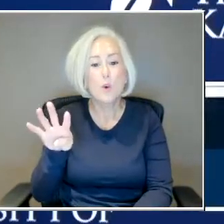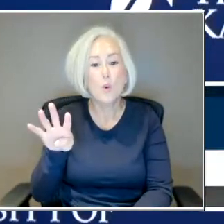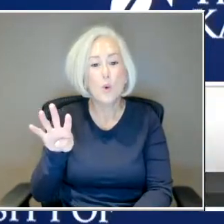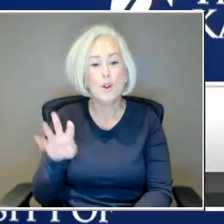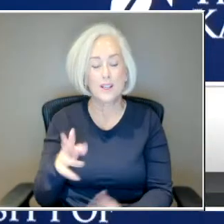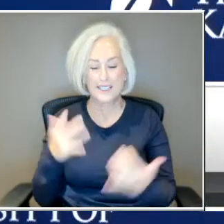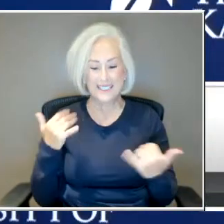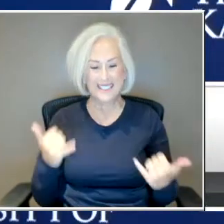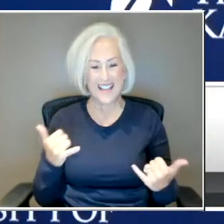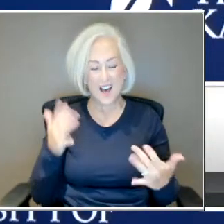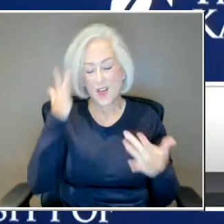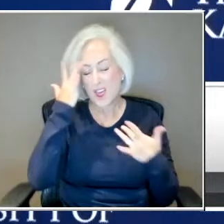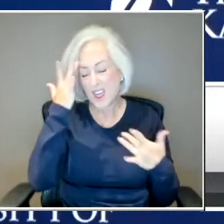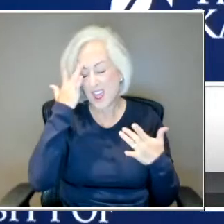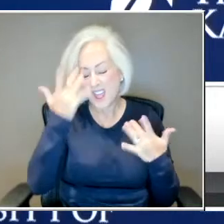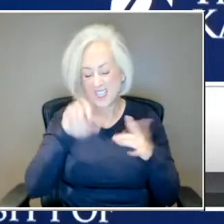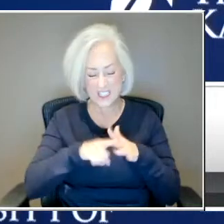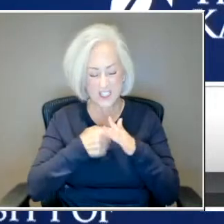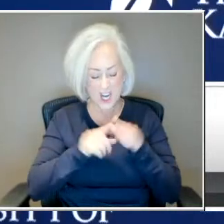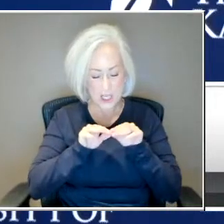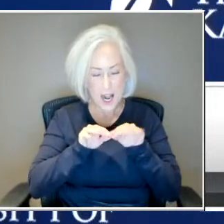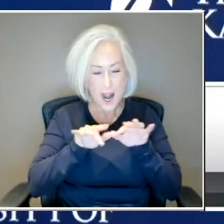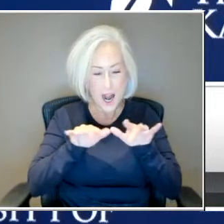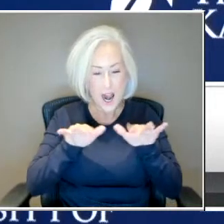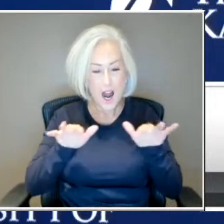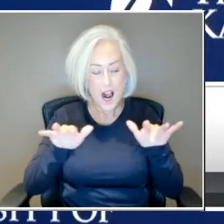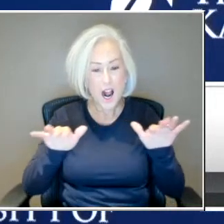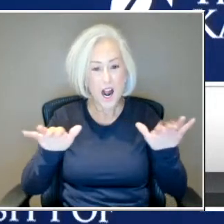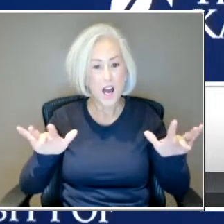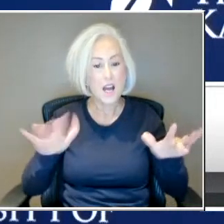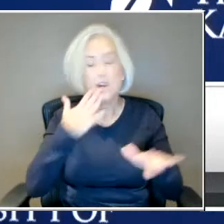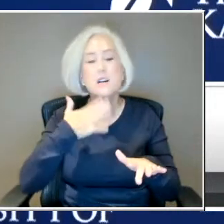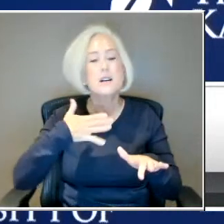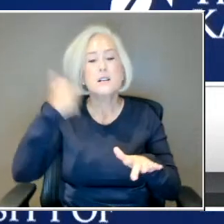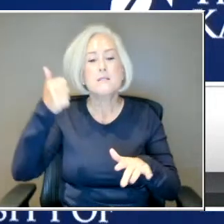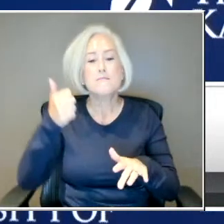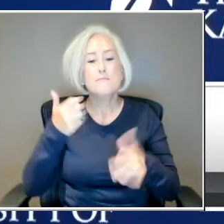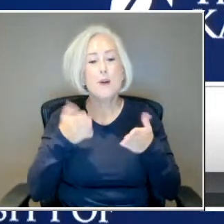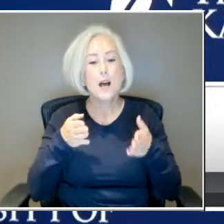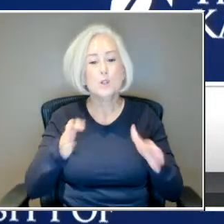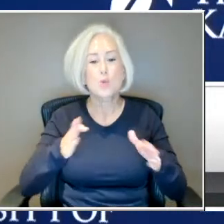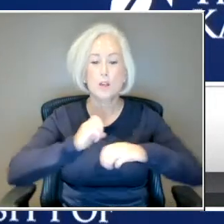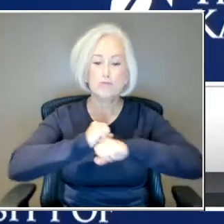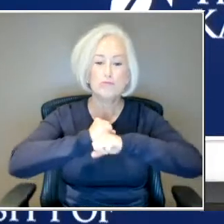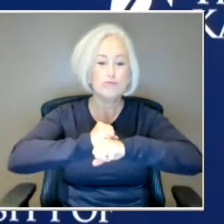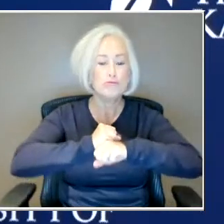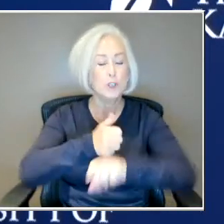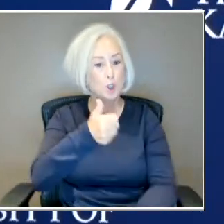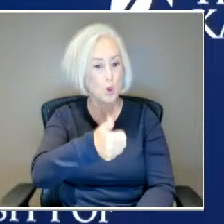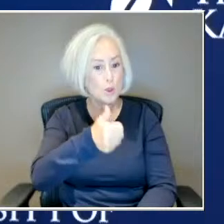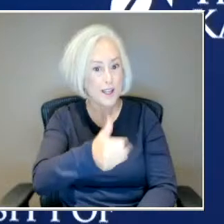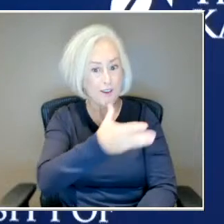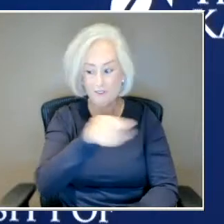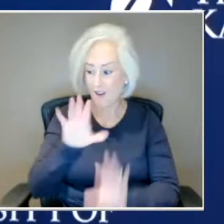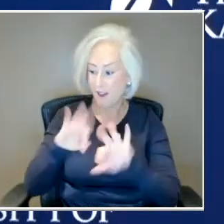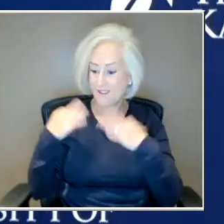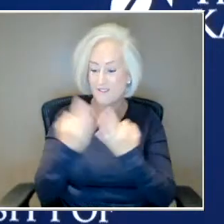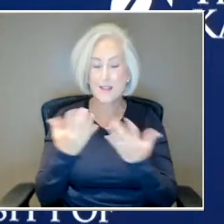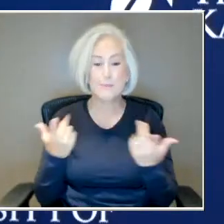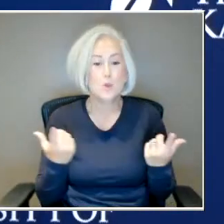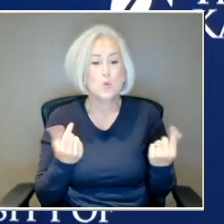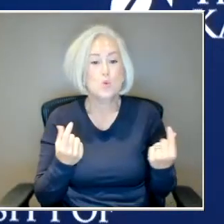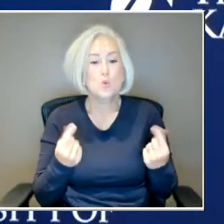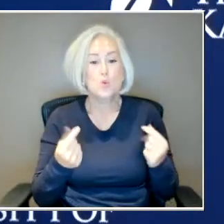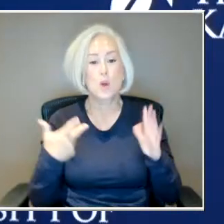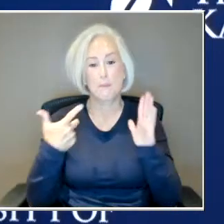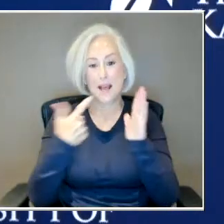more prevalent. So the best way to protect yourself and your family is get vaccinated, wash your